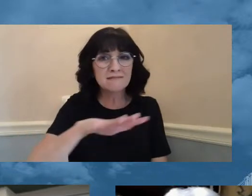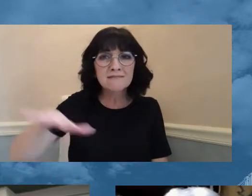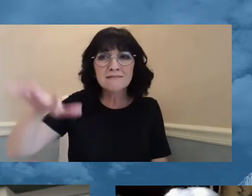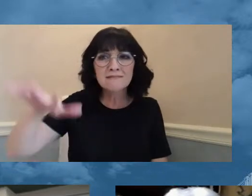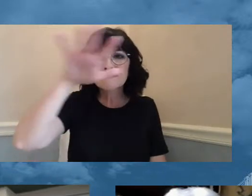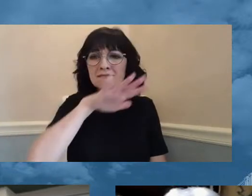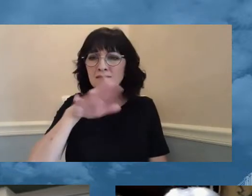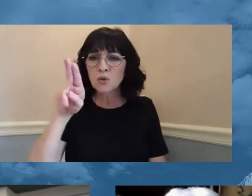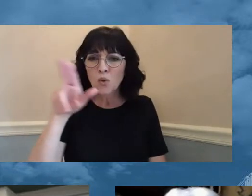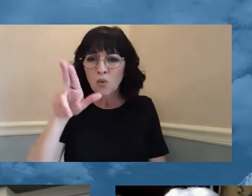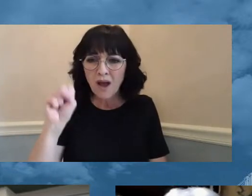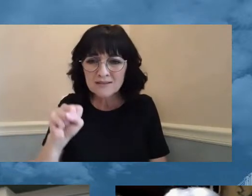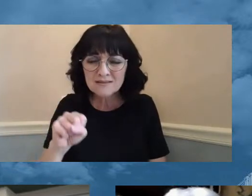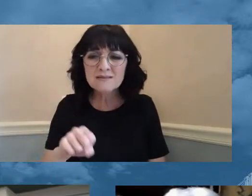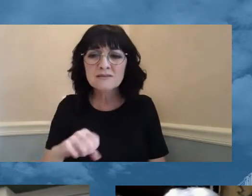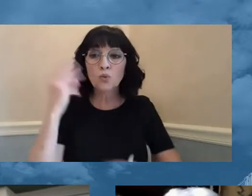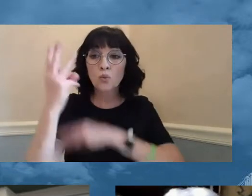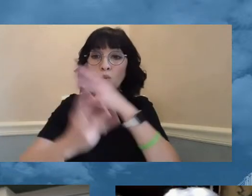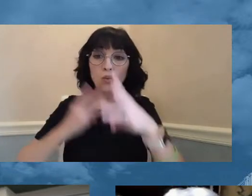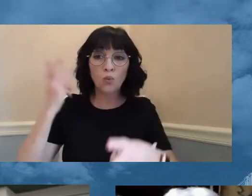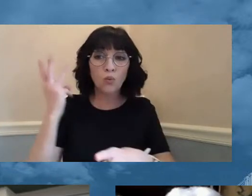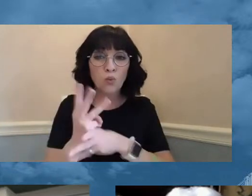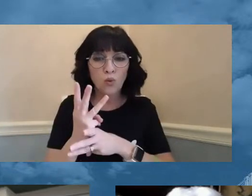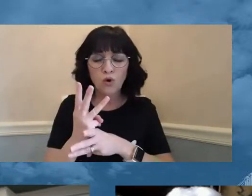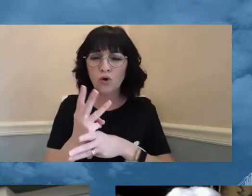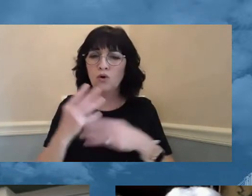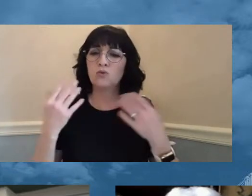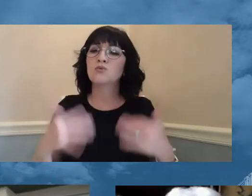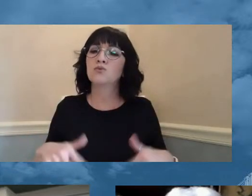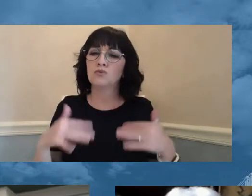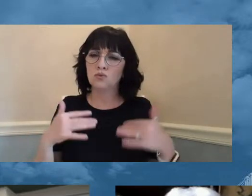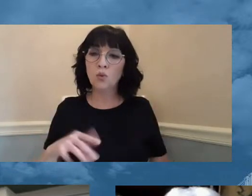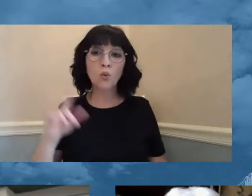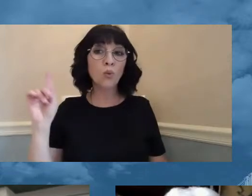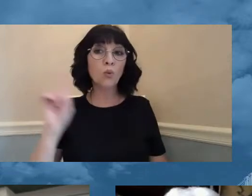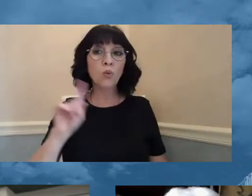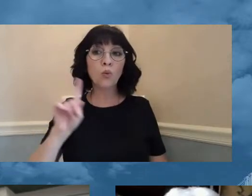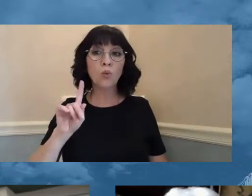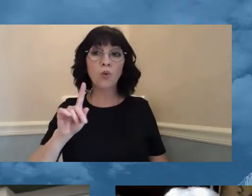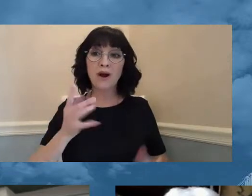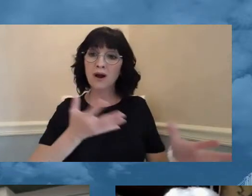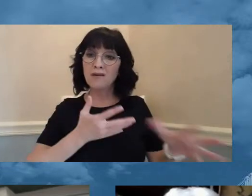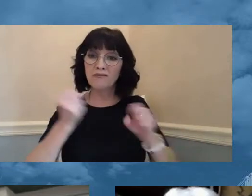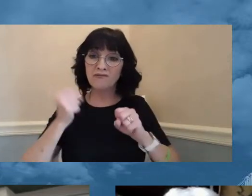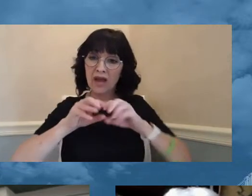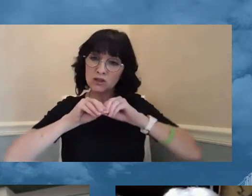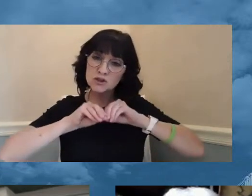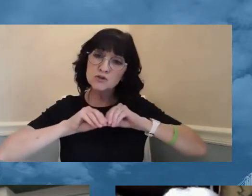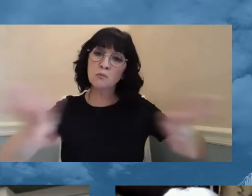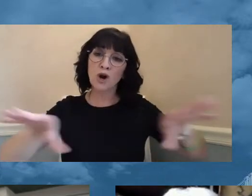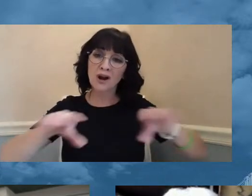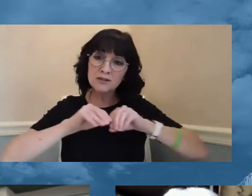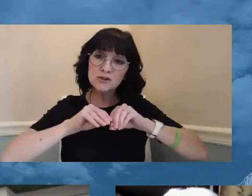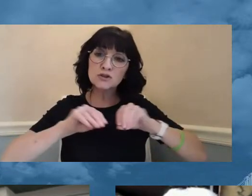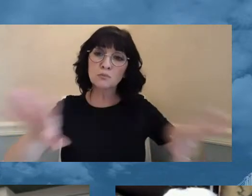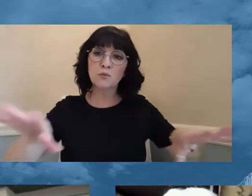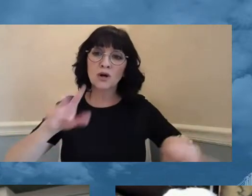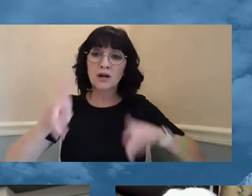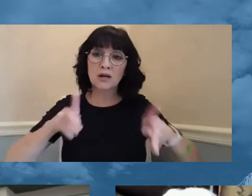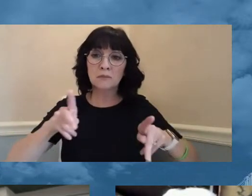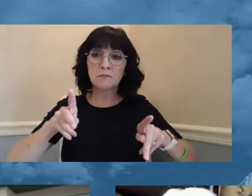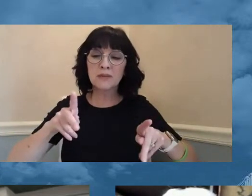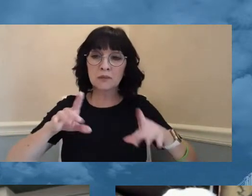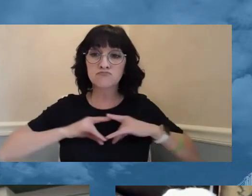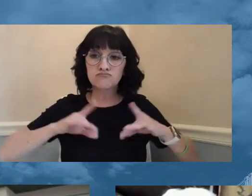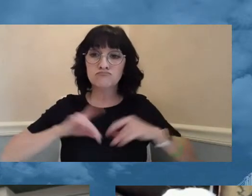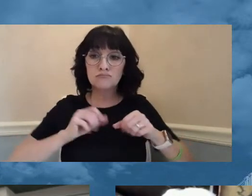there has been a lot of super spreading in gyms. there's a lot of exertion, which leads